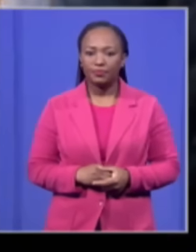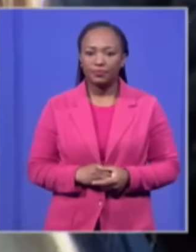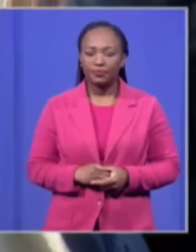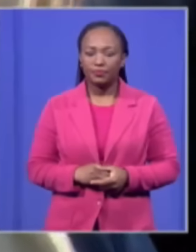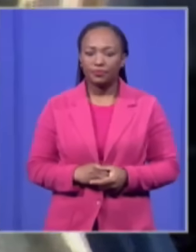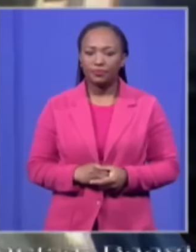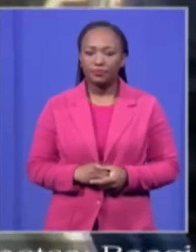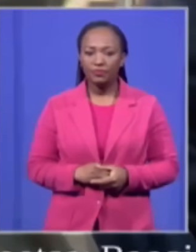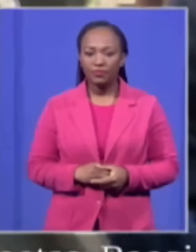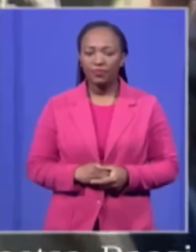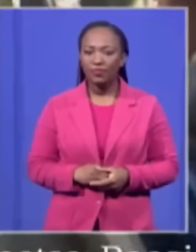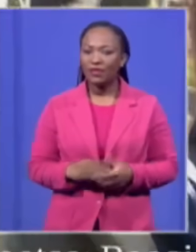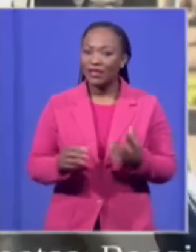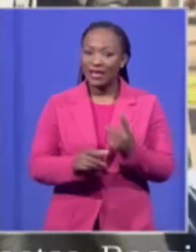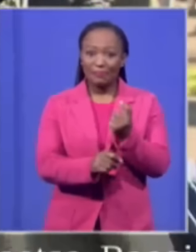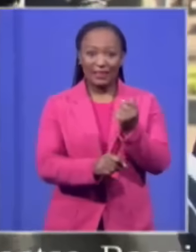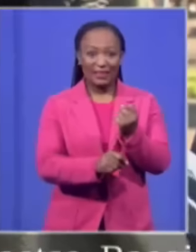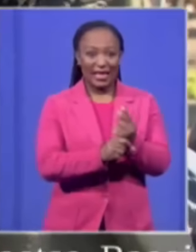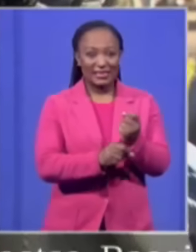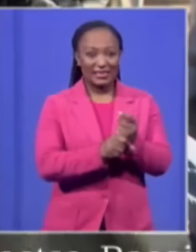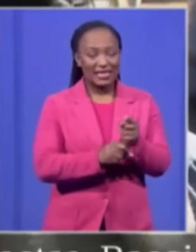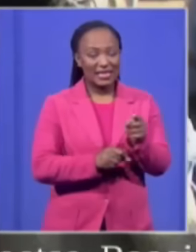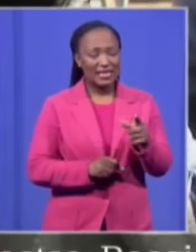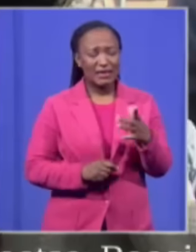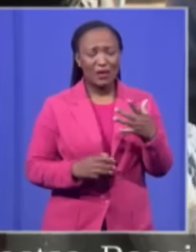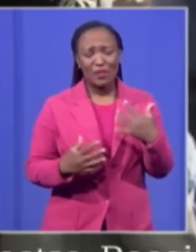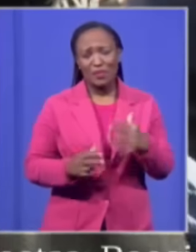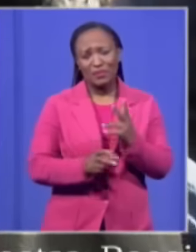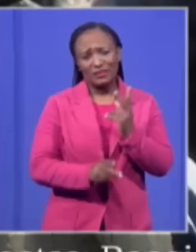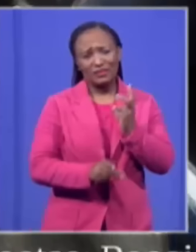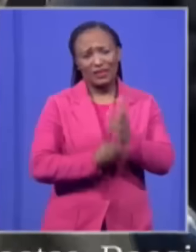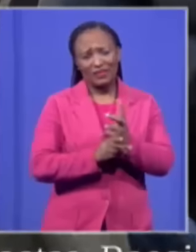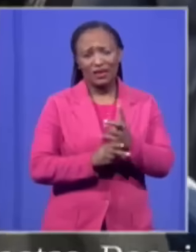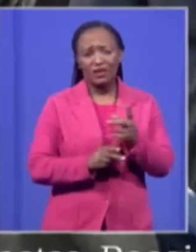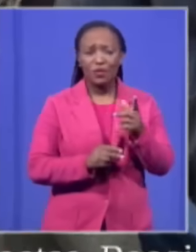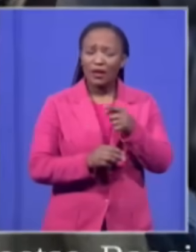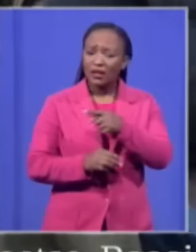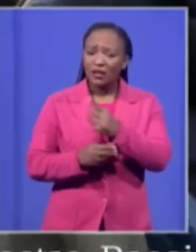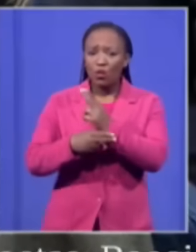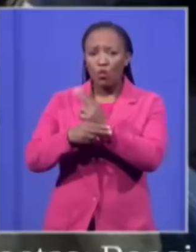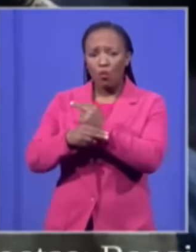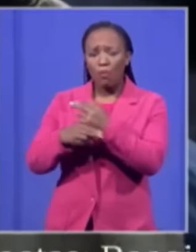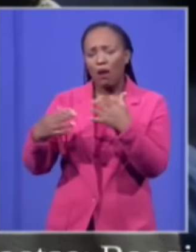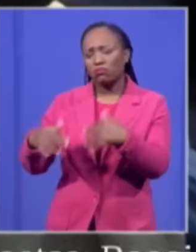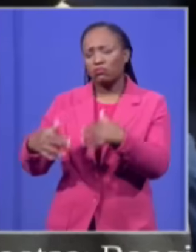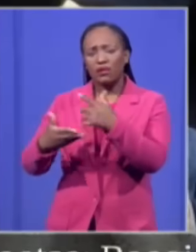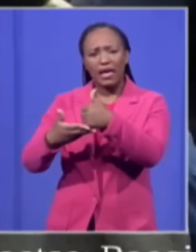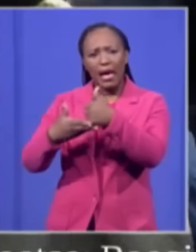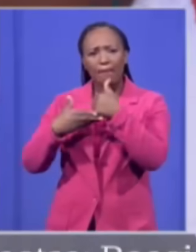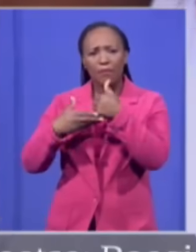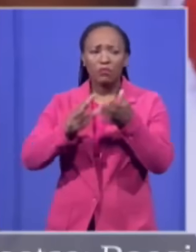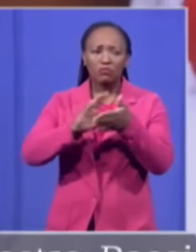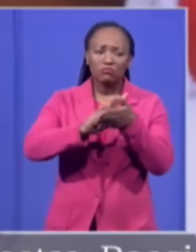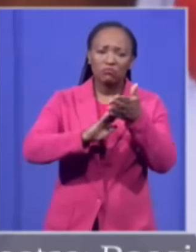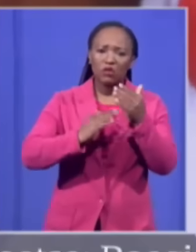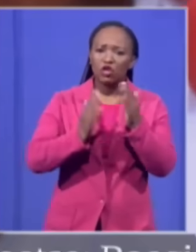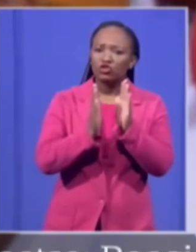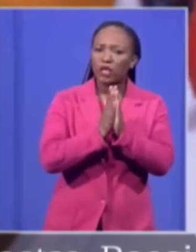Inzima lento amateksi yasizwe ubuhlungu thina le moto eziprivate zisinceda kakhulu nje semasontweni imvula zina sincedwa yizo.